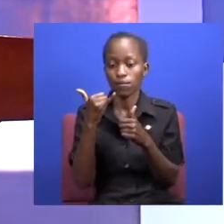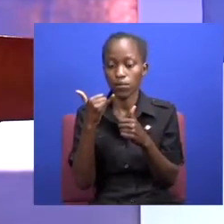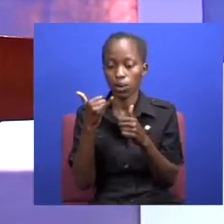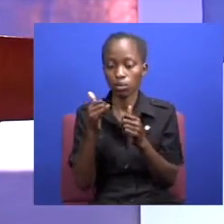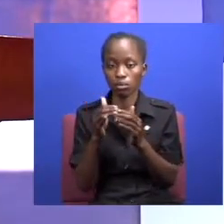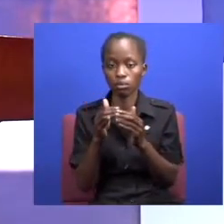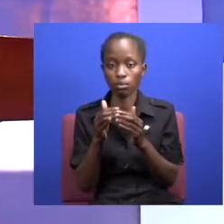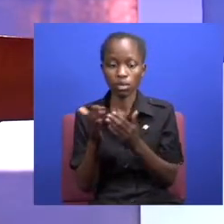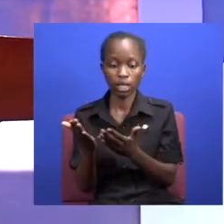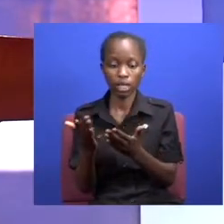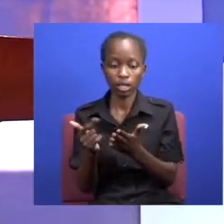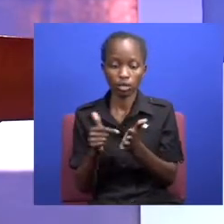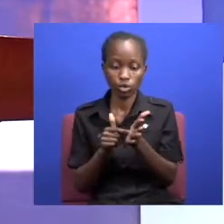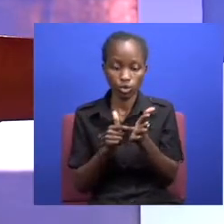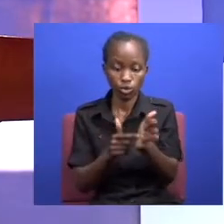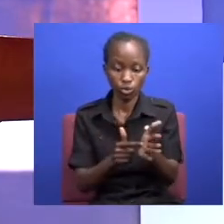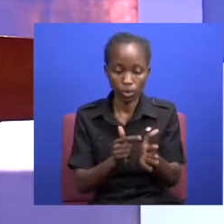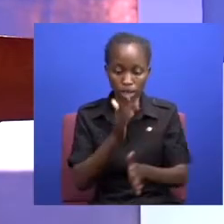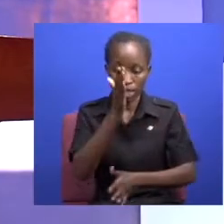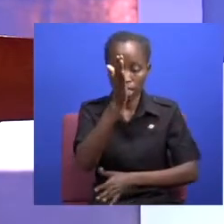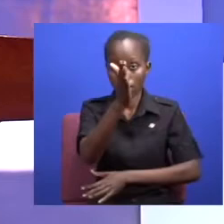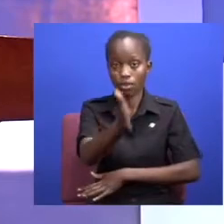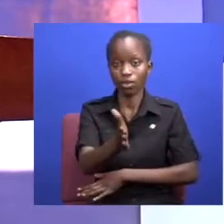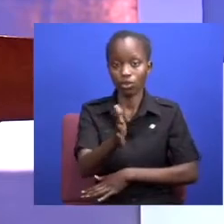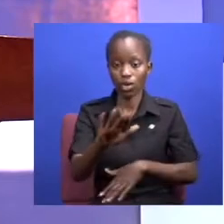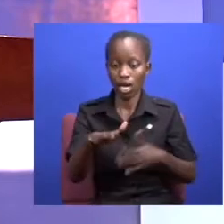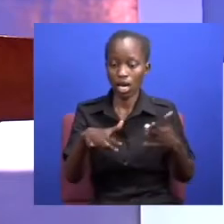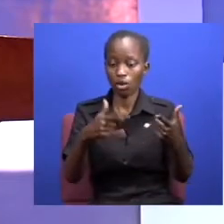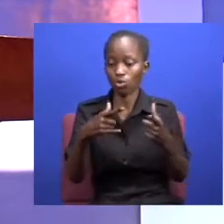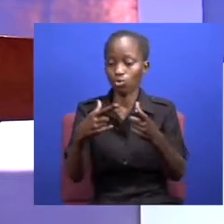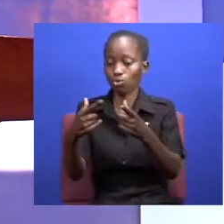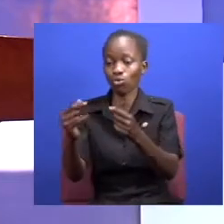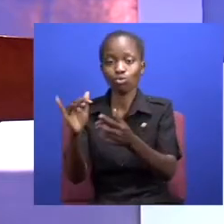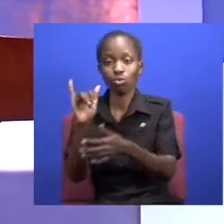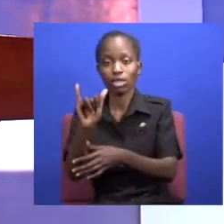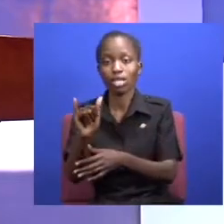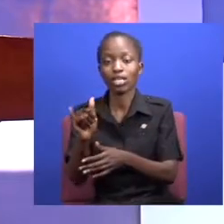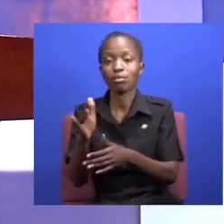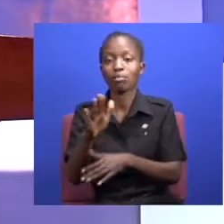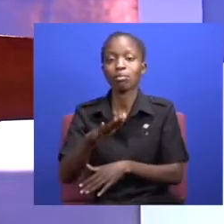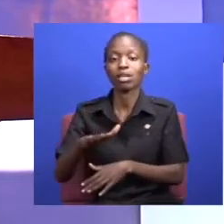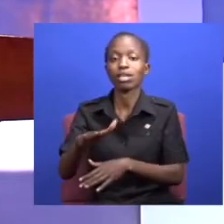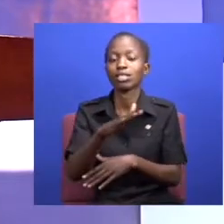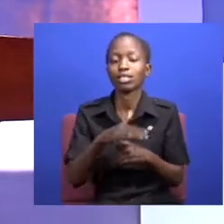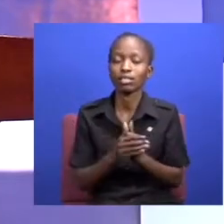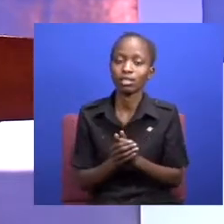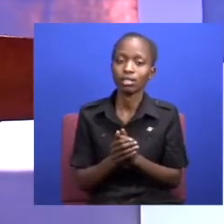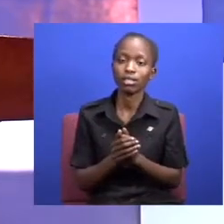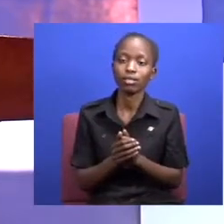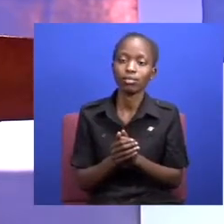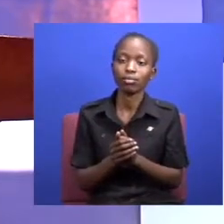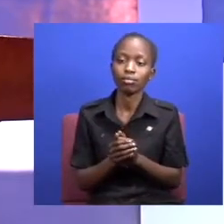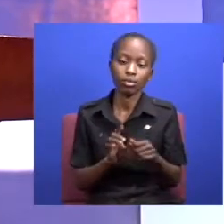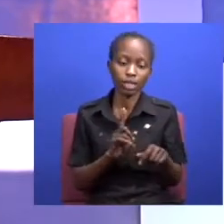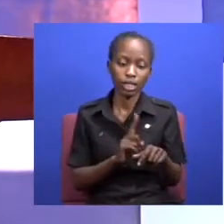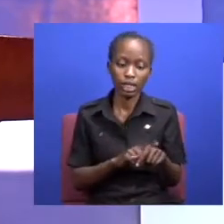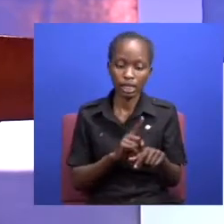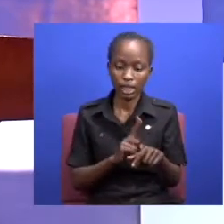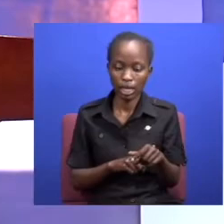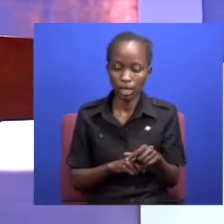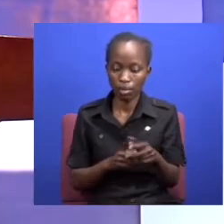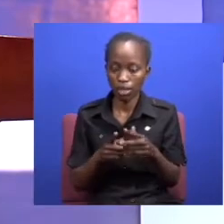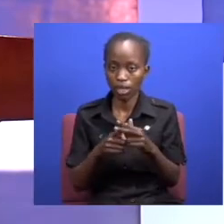map and shows me the directions to get to that place. Now, once I click the start